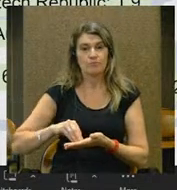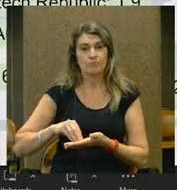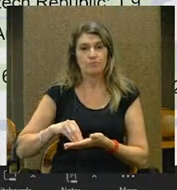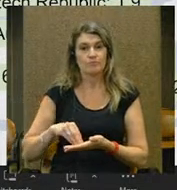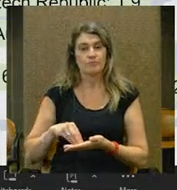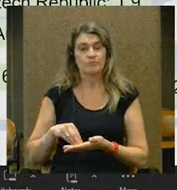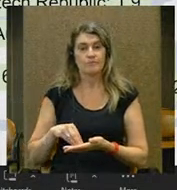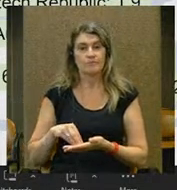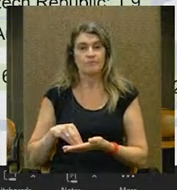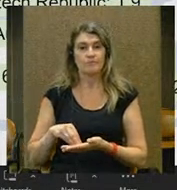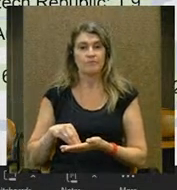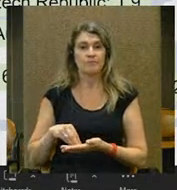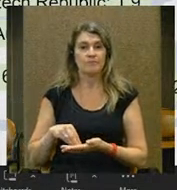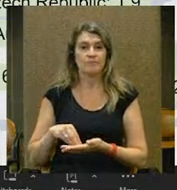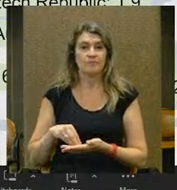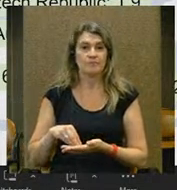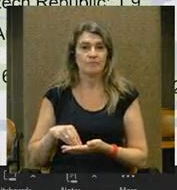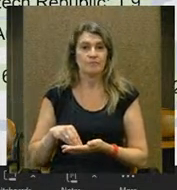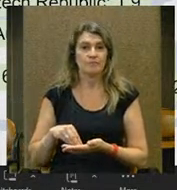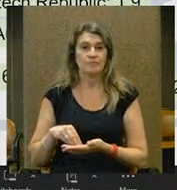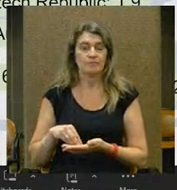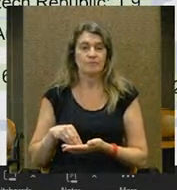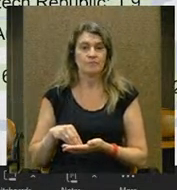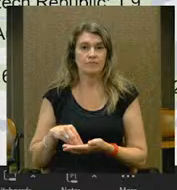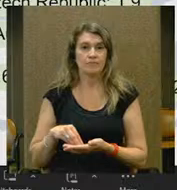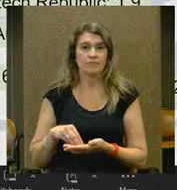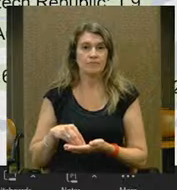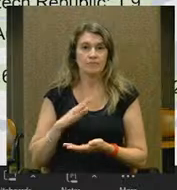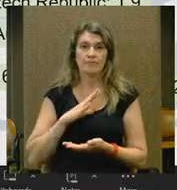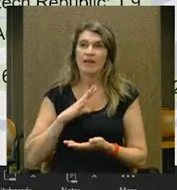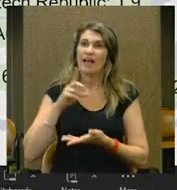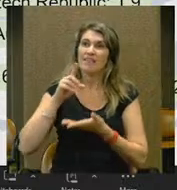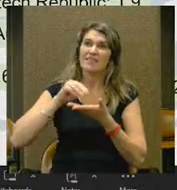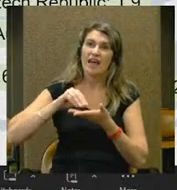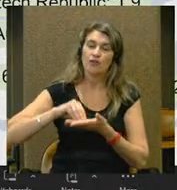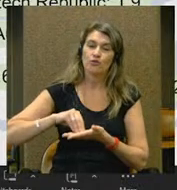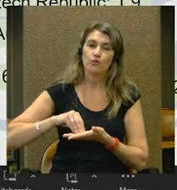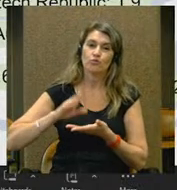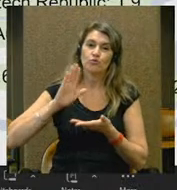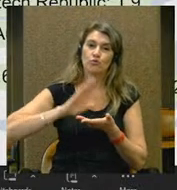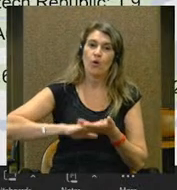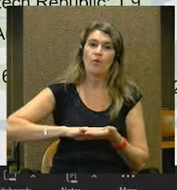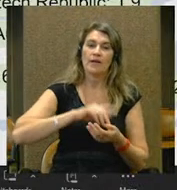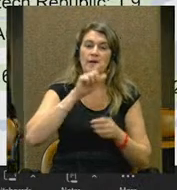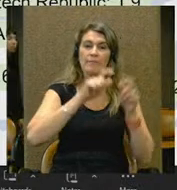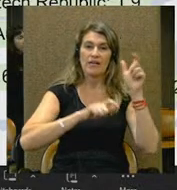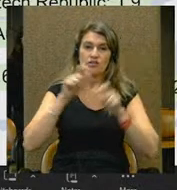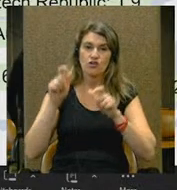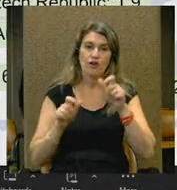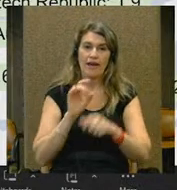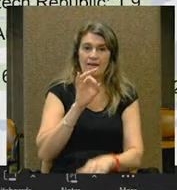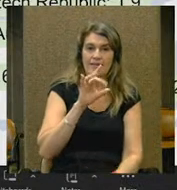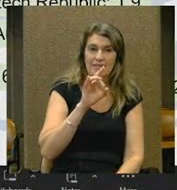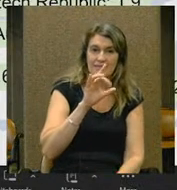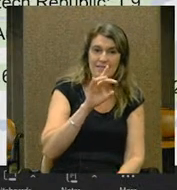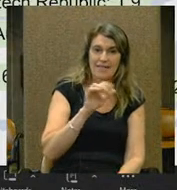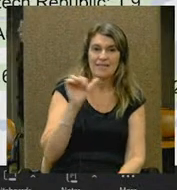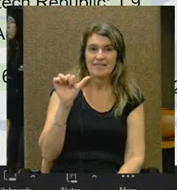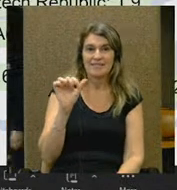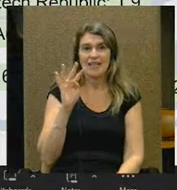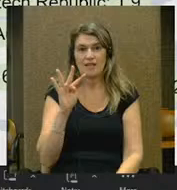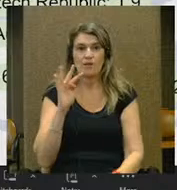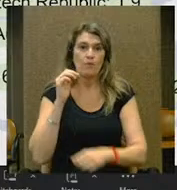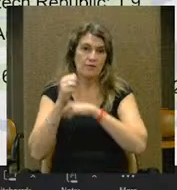1,000 population of 15 to 64-year-olds in each respective country. In the blue, we've got the